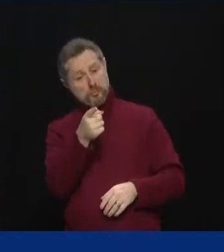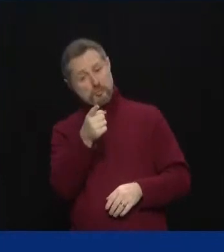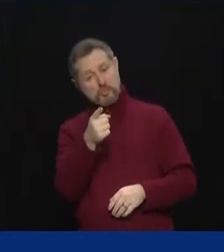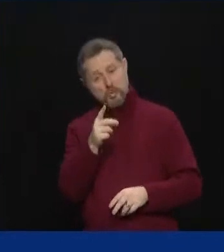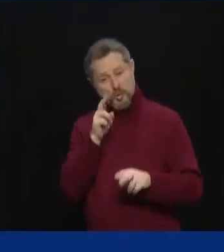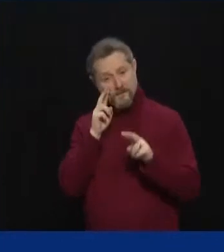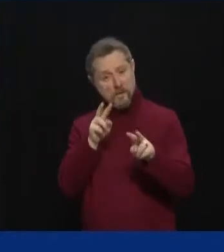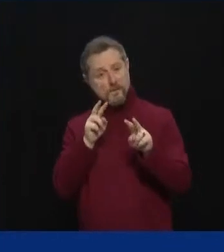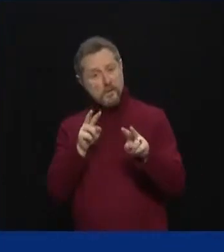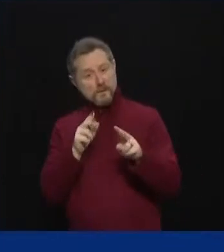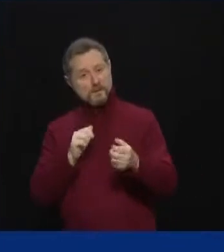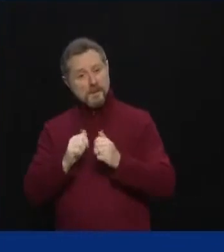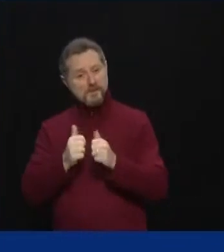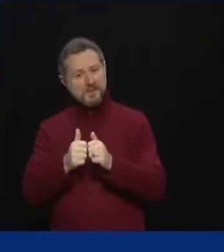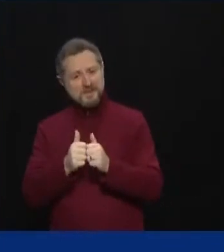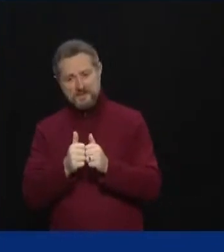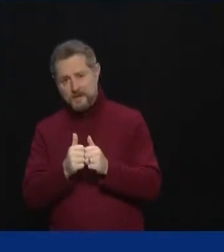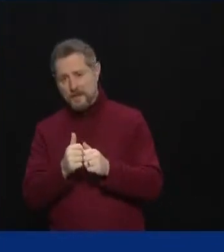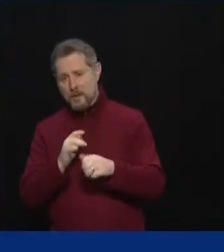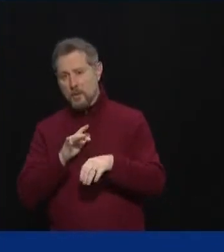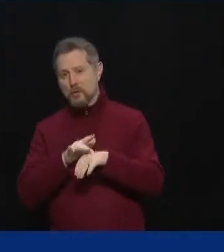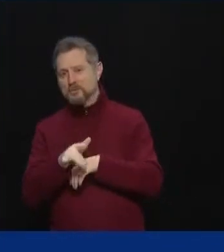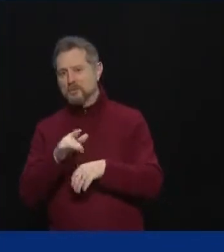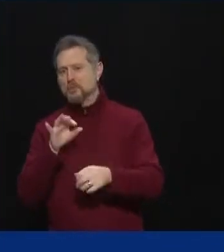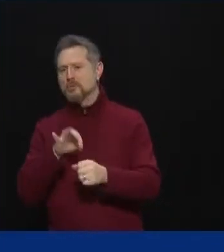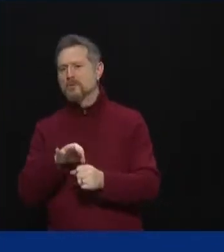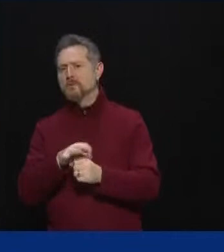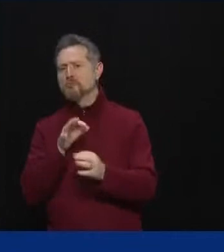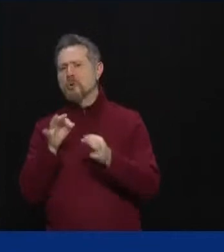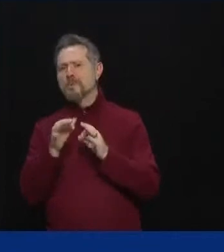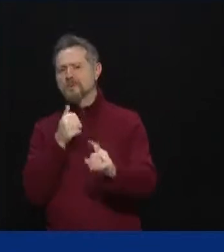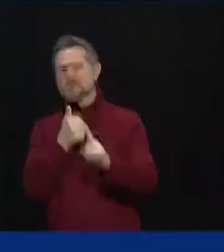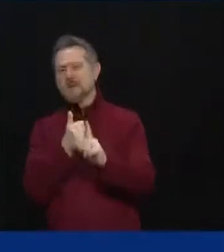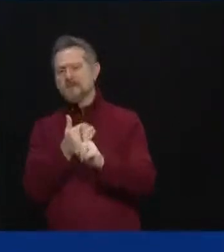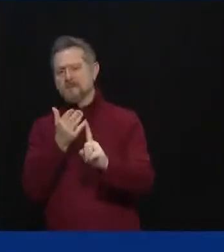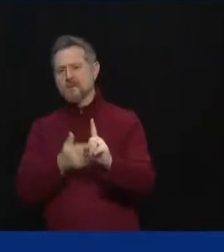primary. Would you describe yourself honestly today as relieved?